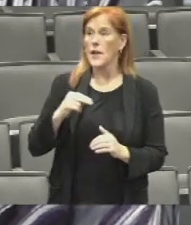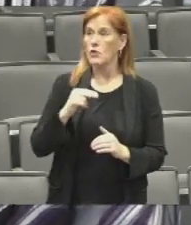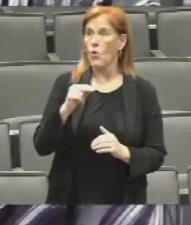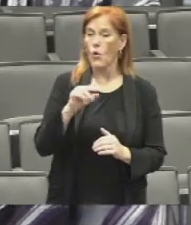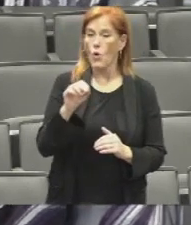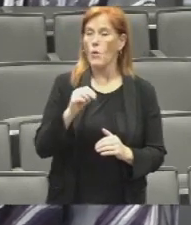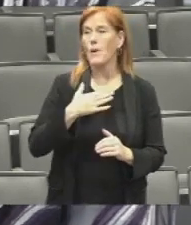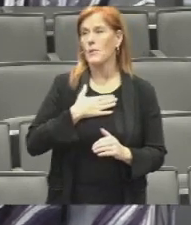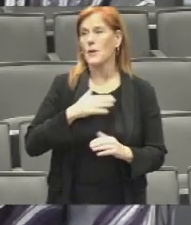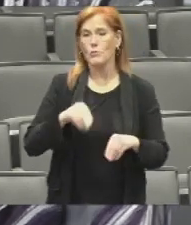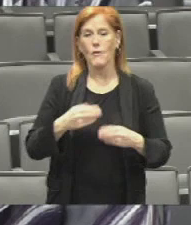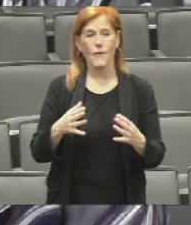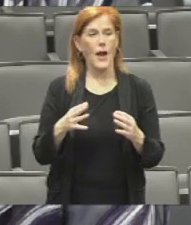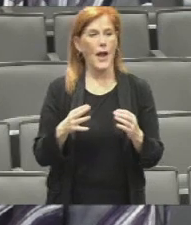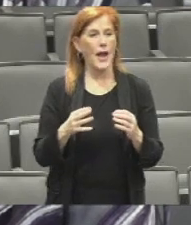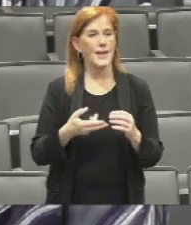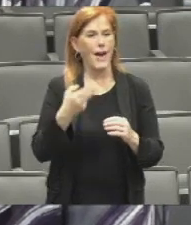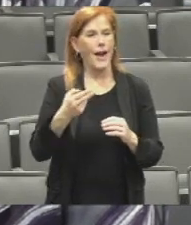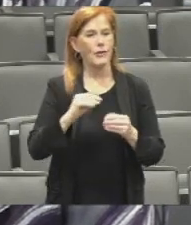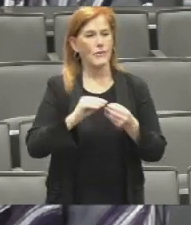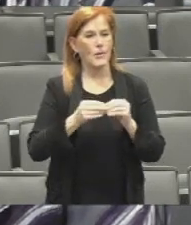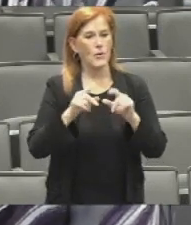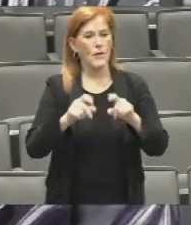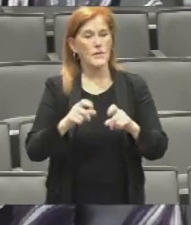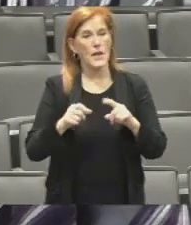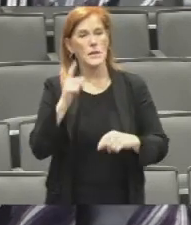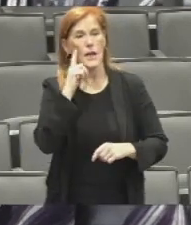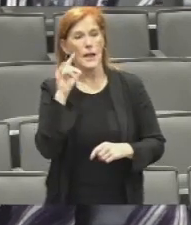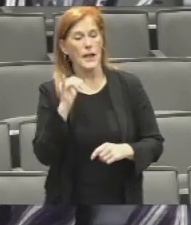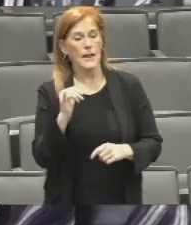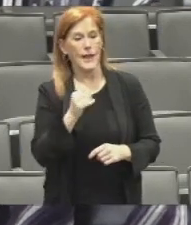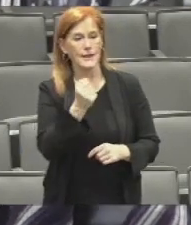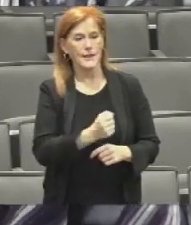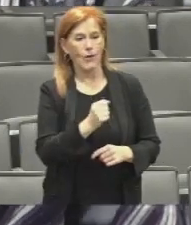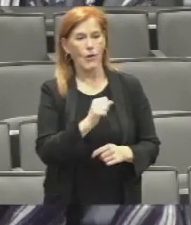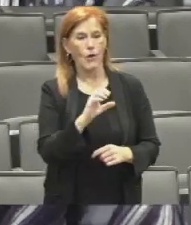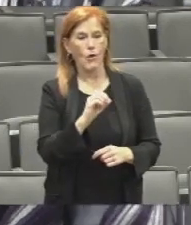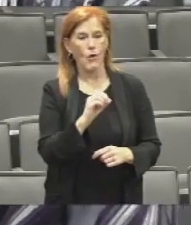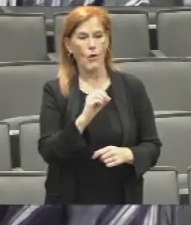Omaha, too, as we are doing in South Omaha.